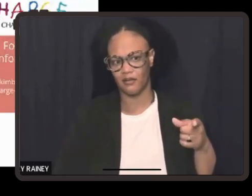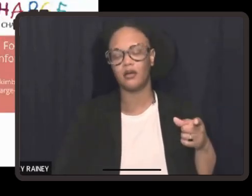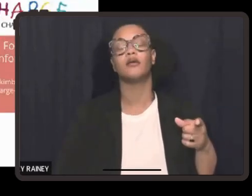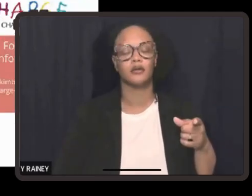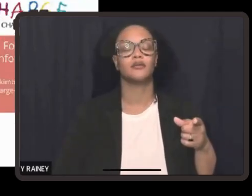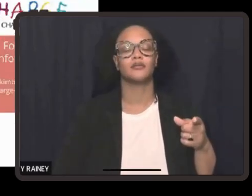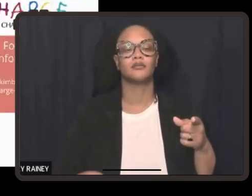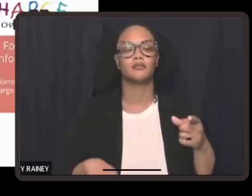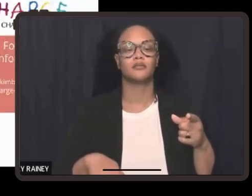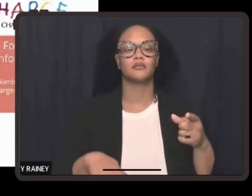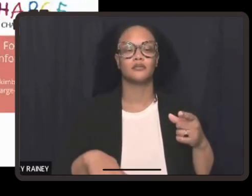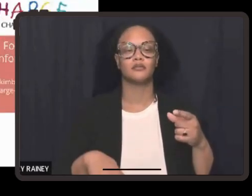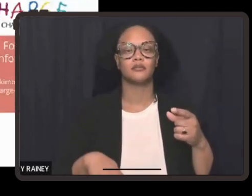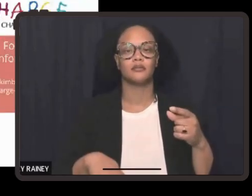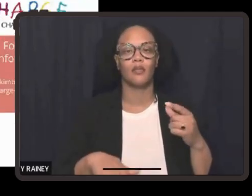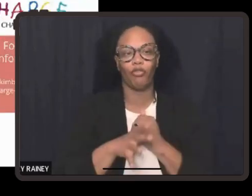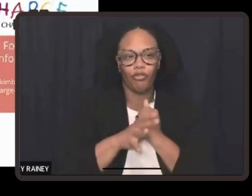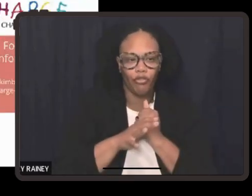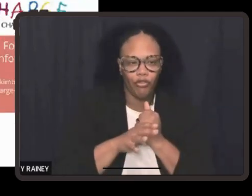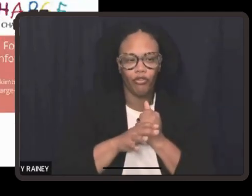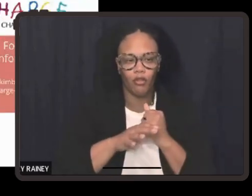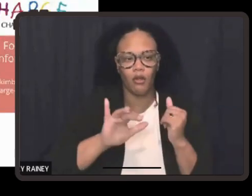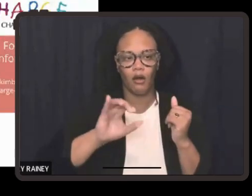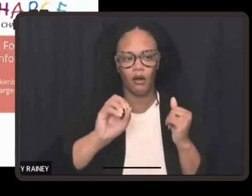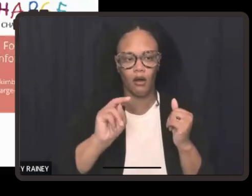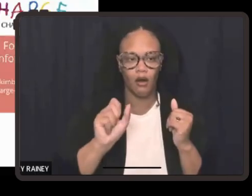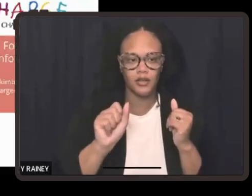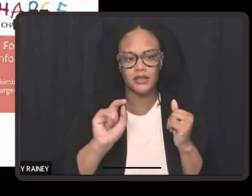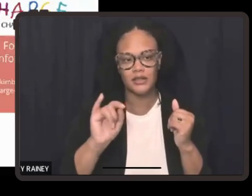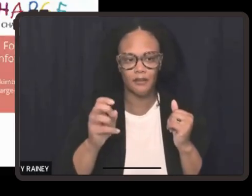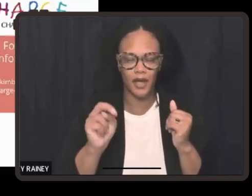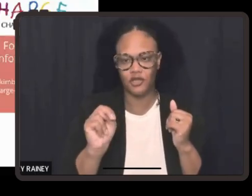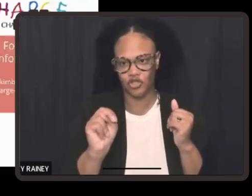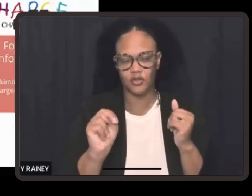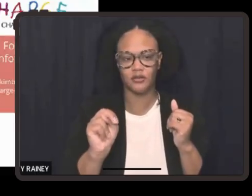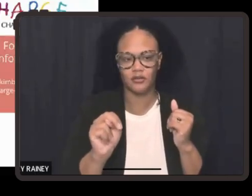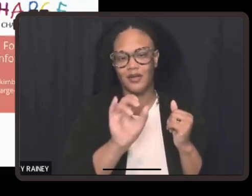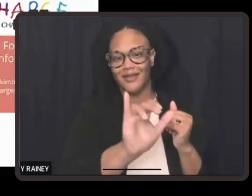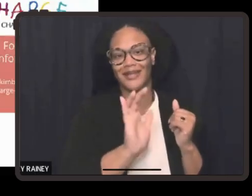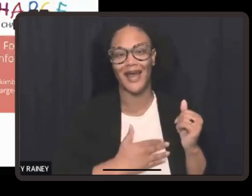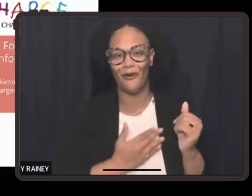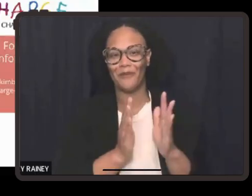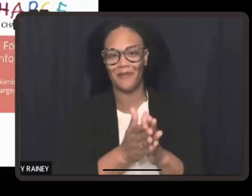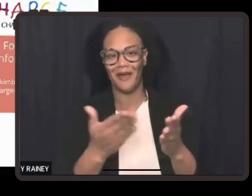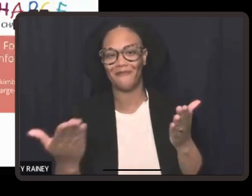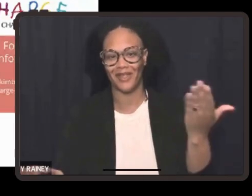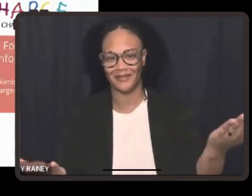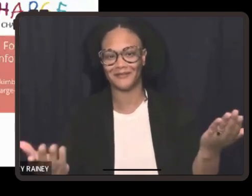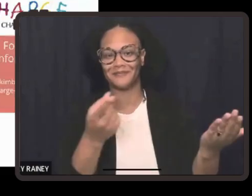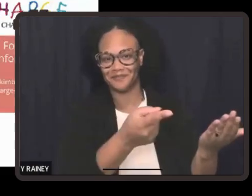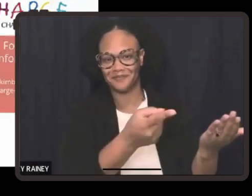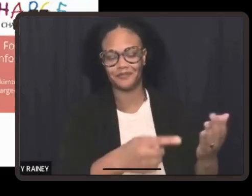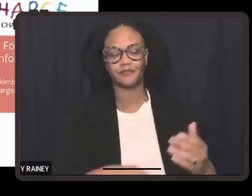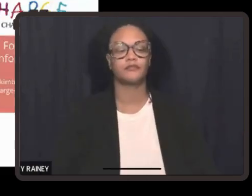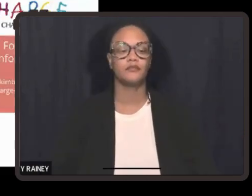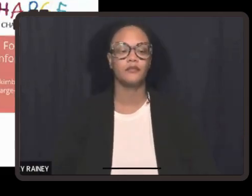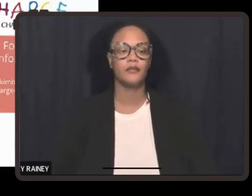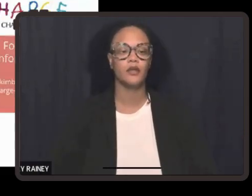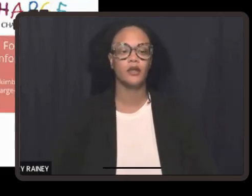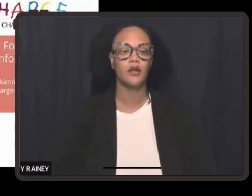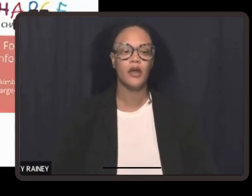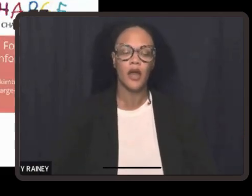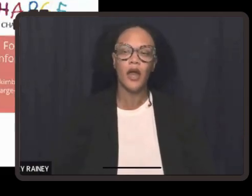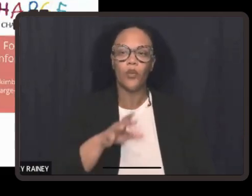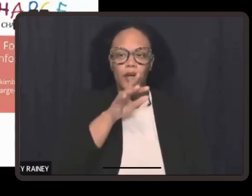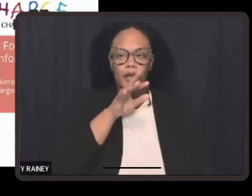Yeah. So so that's our constipation pamphlet, and we do a little bit on the vagal nerve